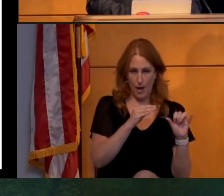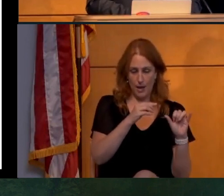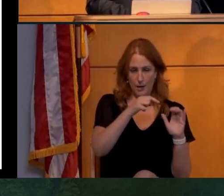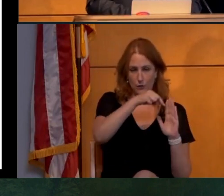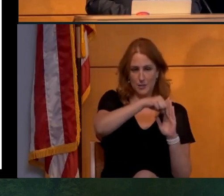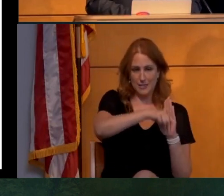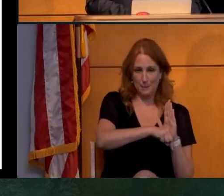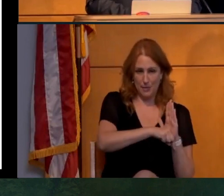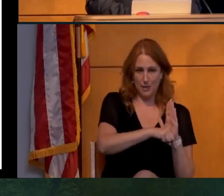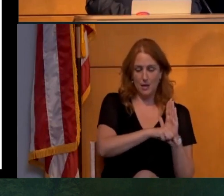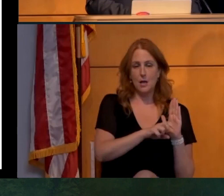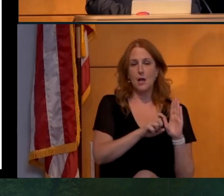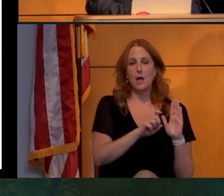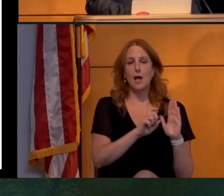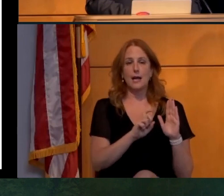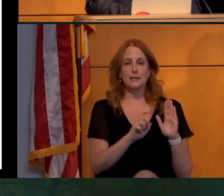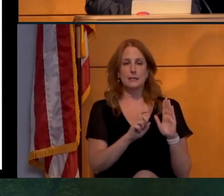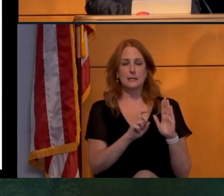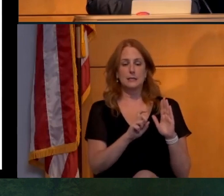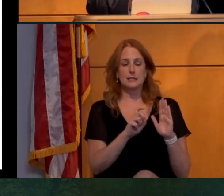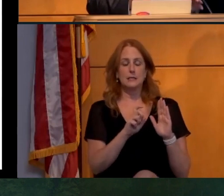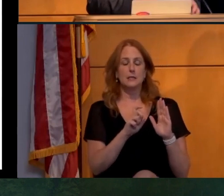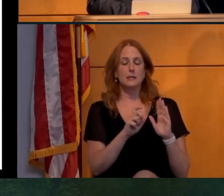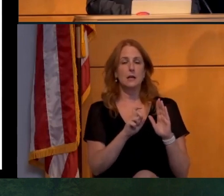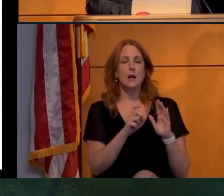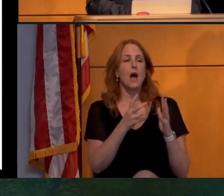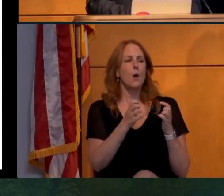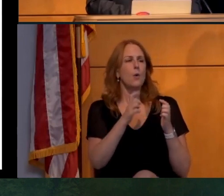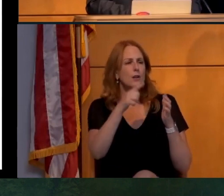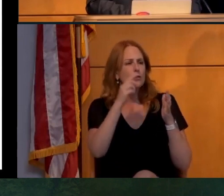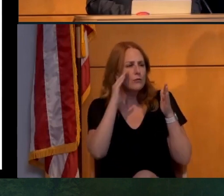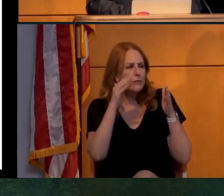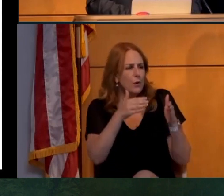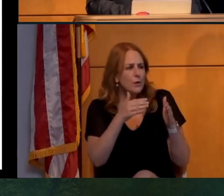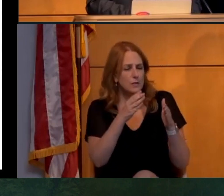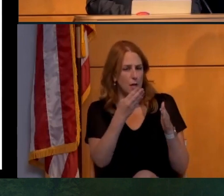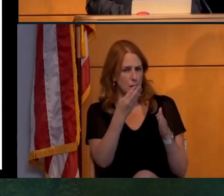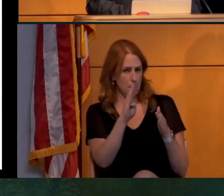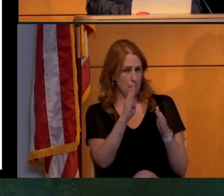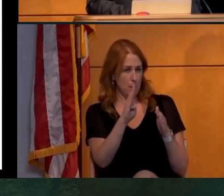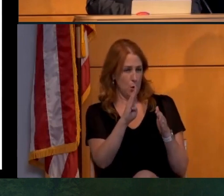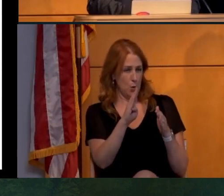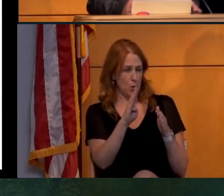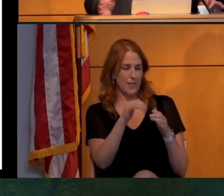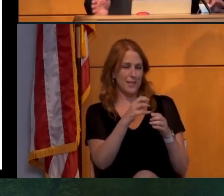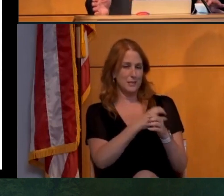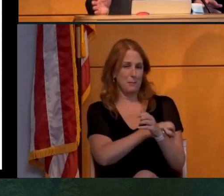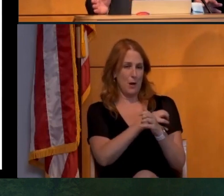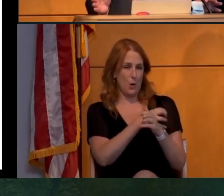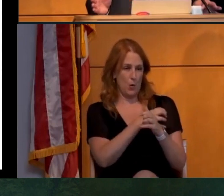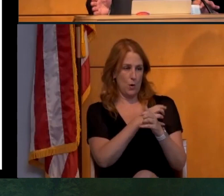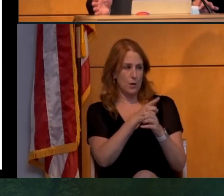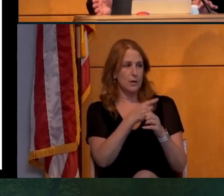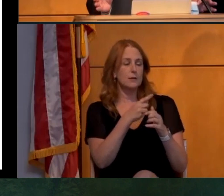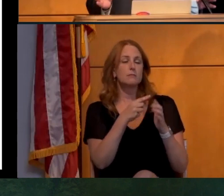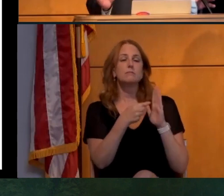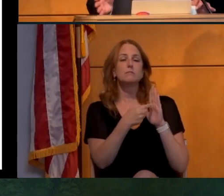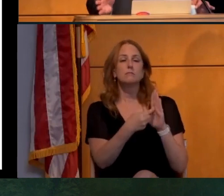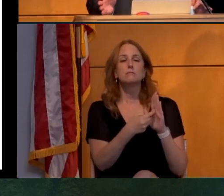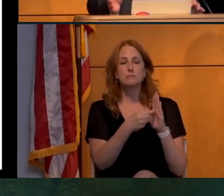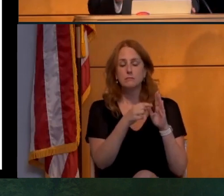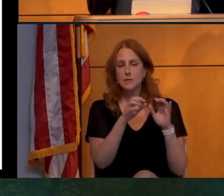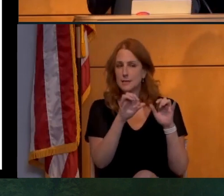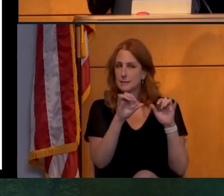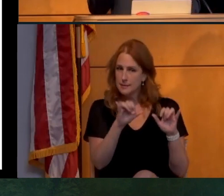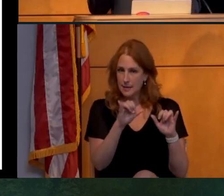the x-axis. And I would like to focus on the blue curve, which is power. This is pretty much the same